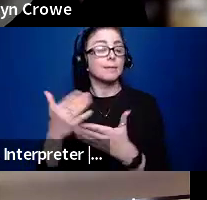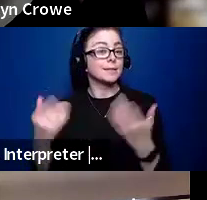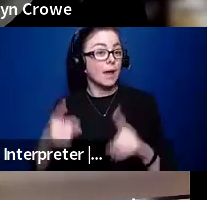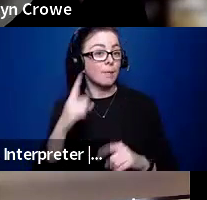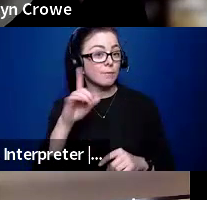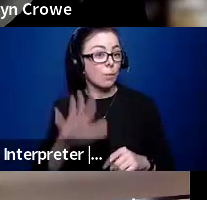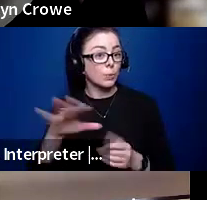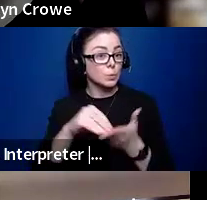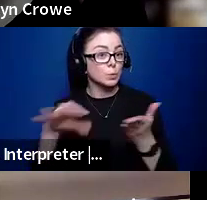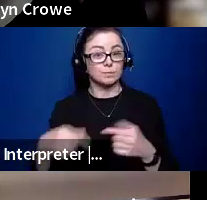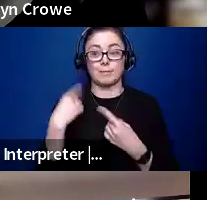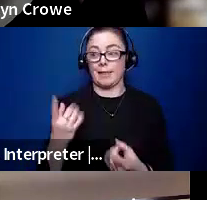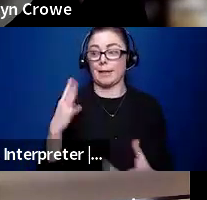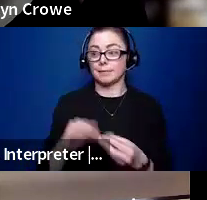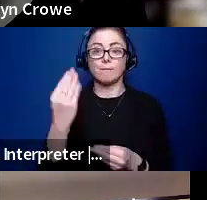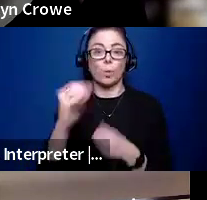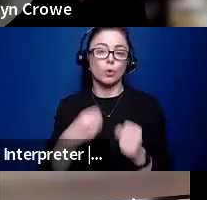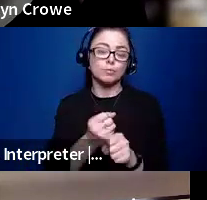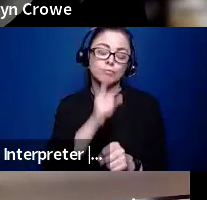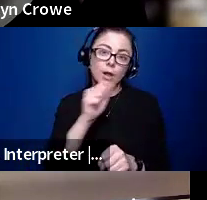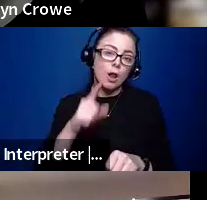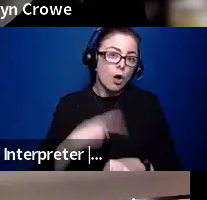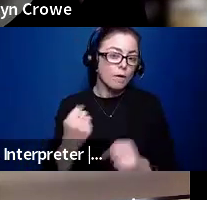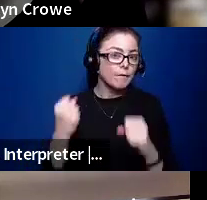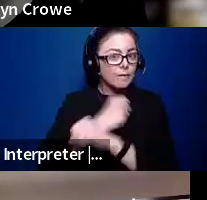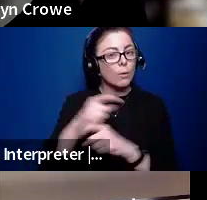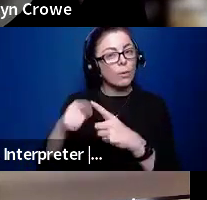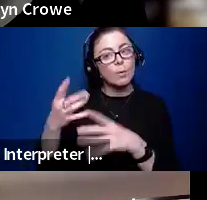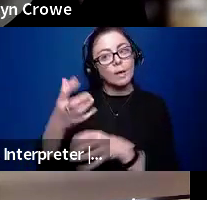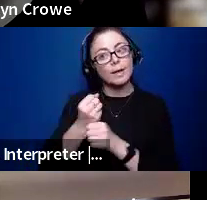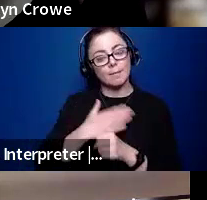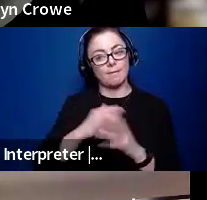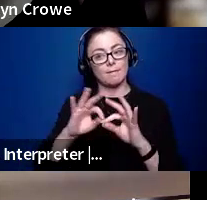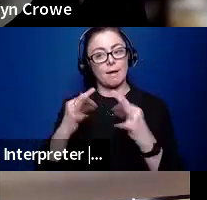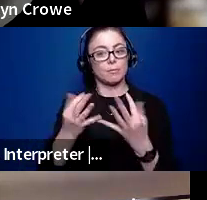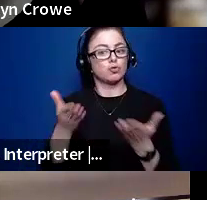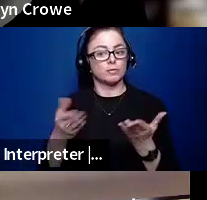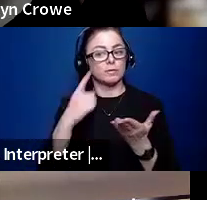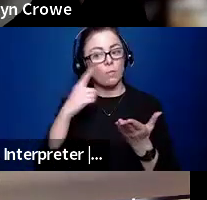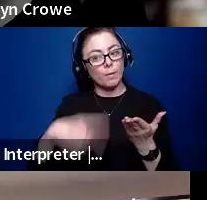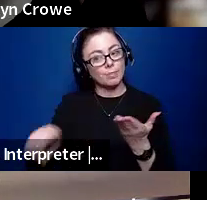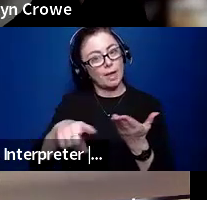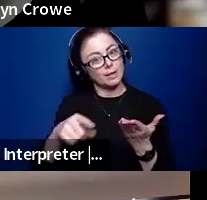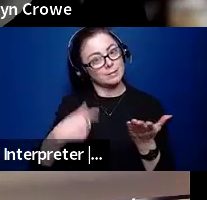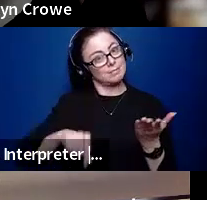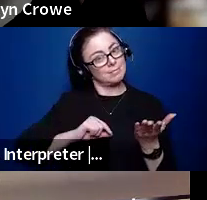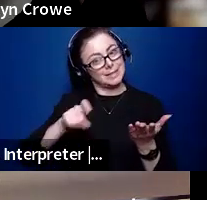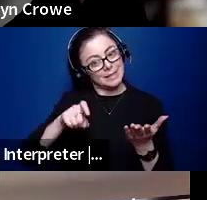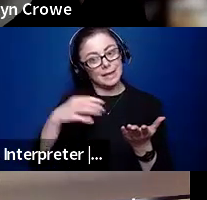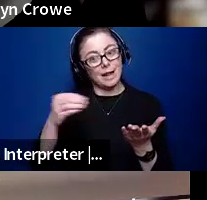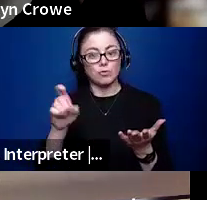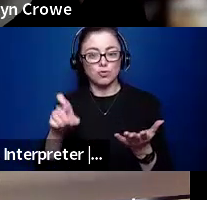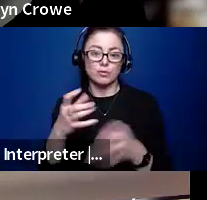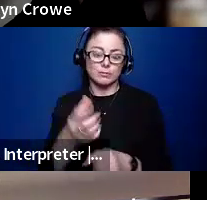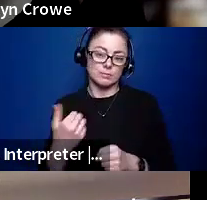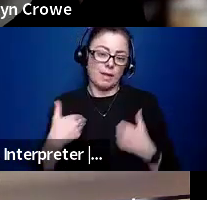last 14 years has really been a long fight to get my family the services that they not only need, but are entitled to. And I honestly